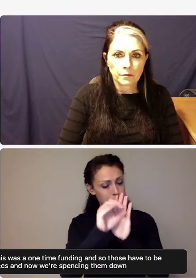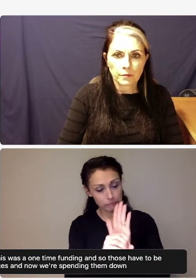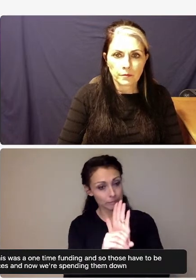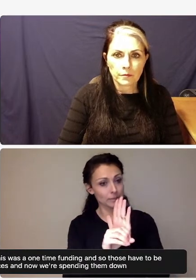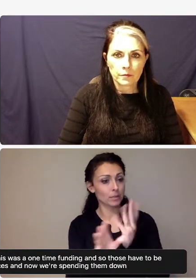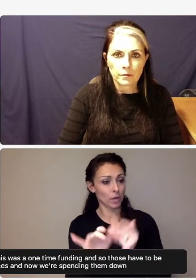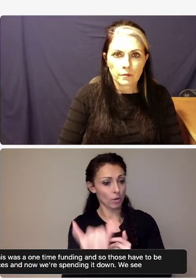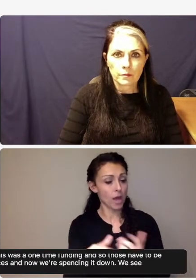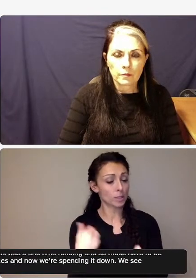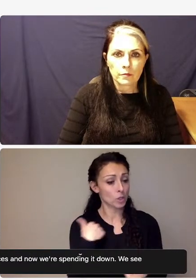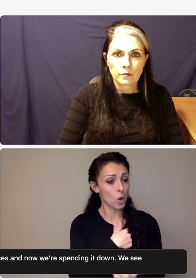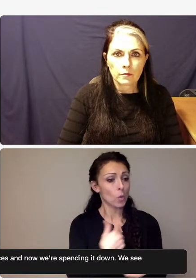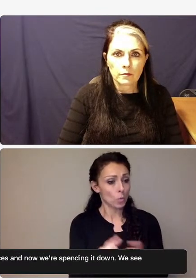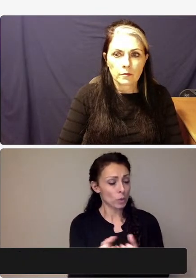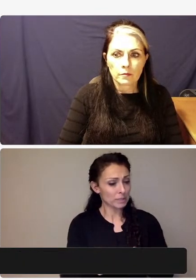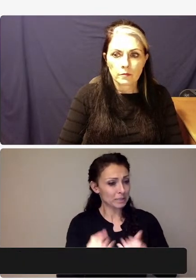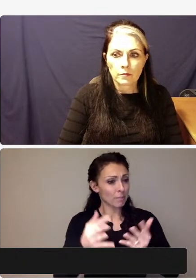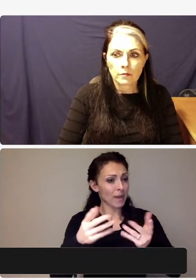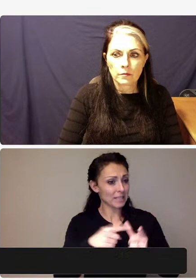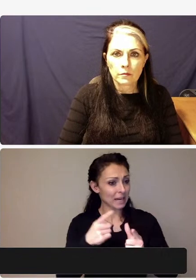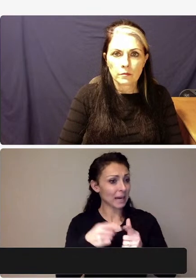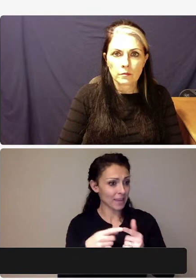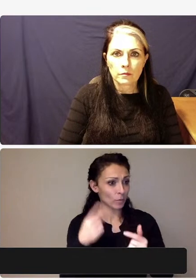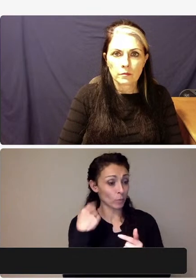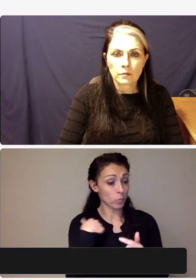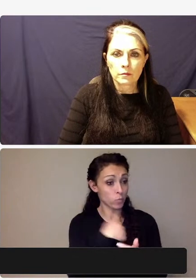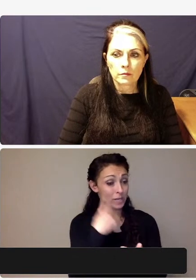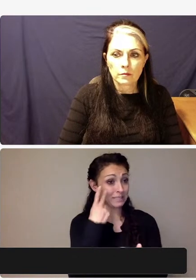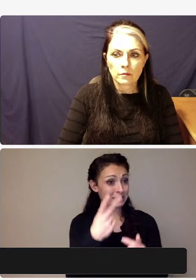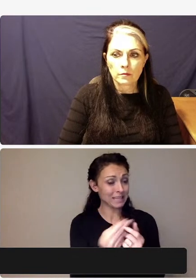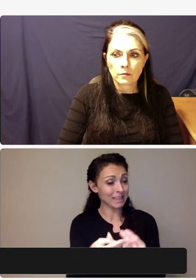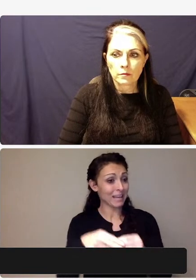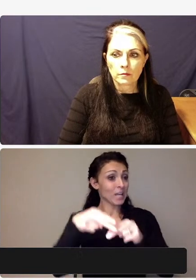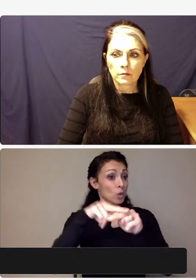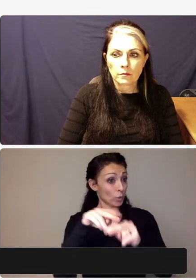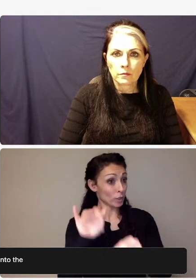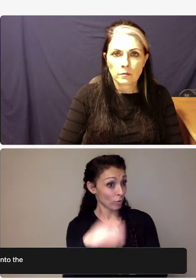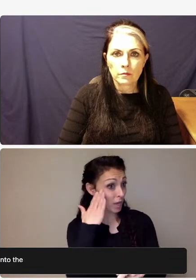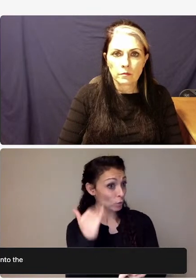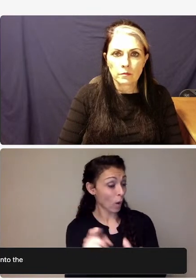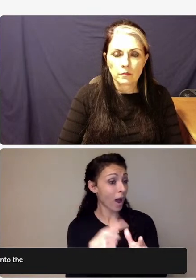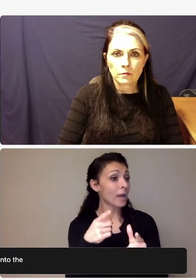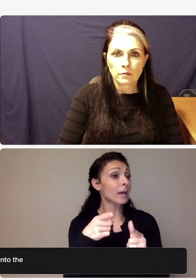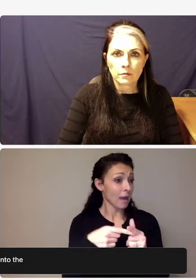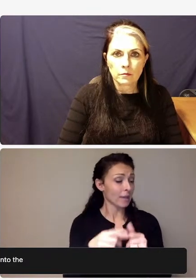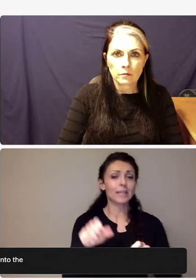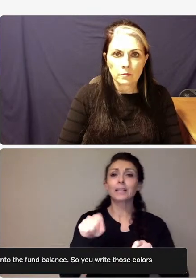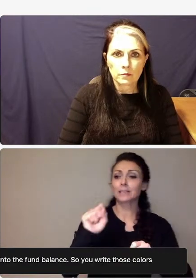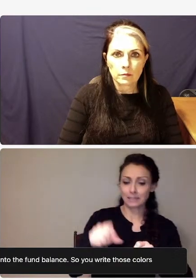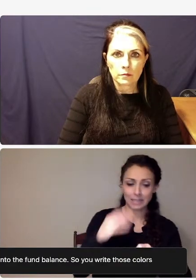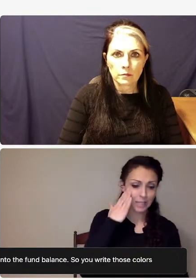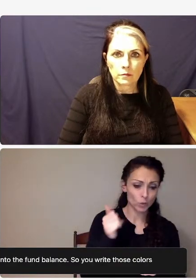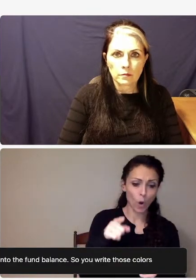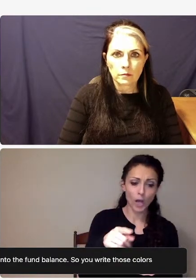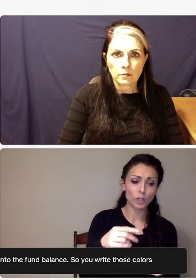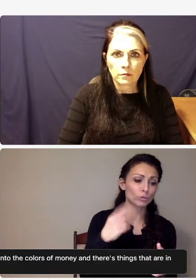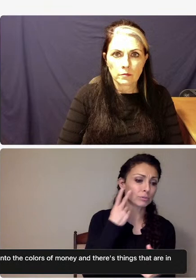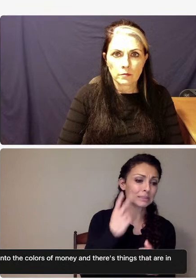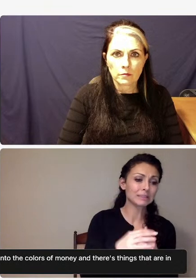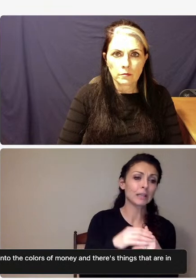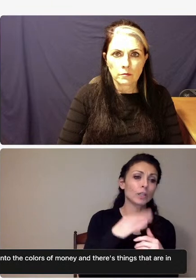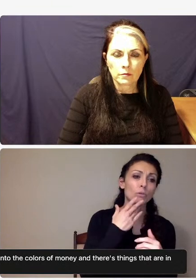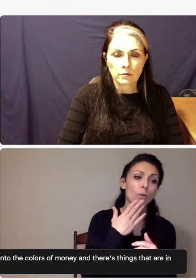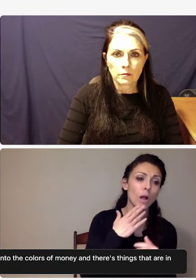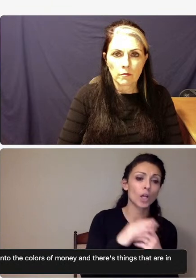uh significantly increase yeah and that's true and everything all that kind of falls into the fund balance so you're right there's colors of money and there's things that are in there that are earmarked for specific